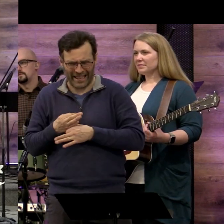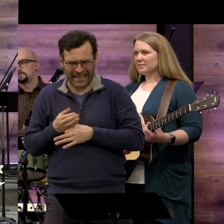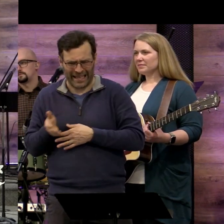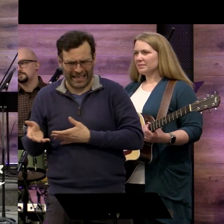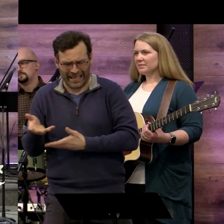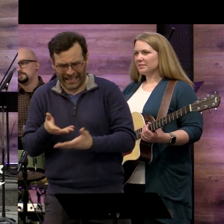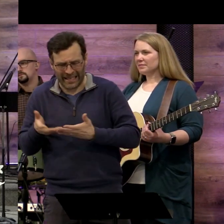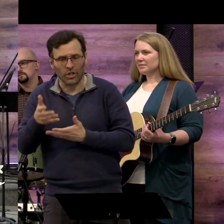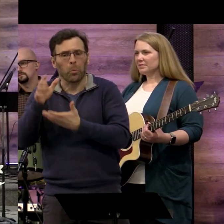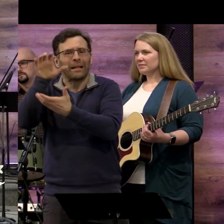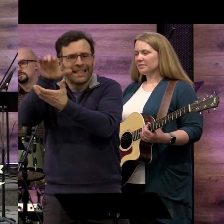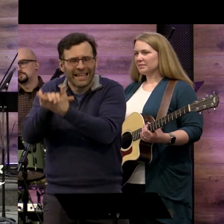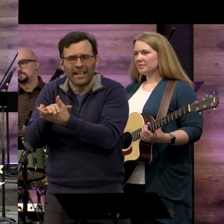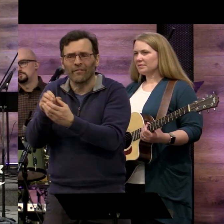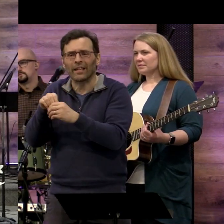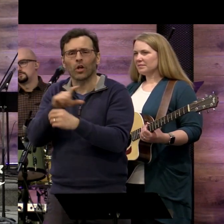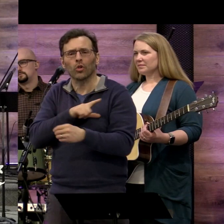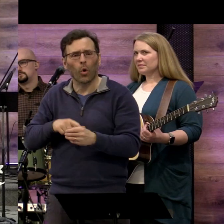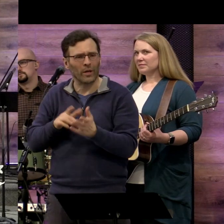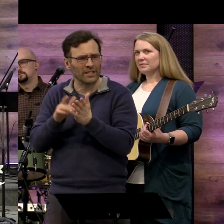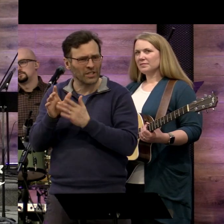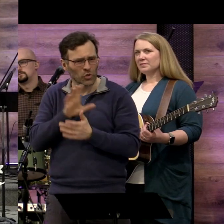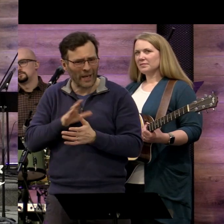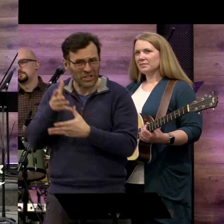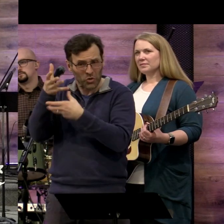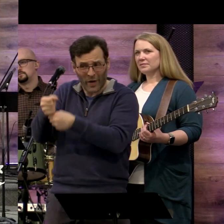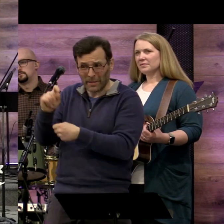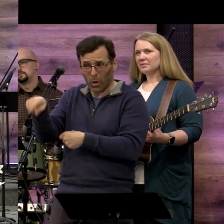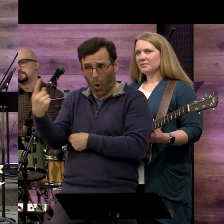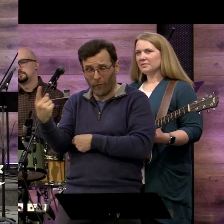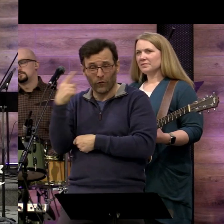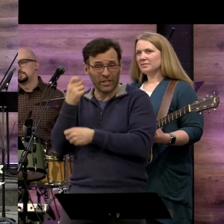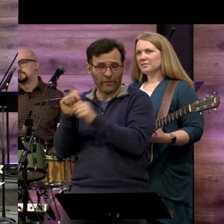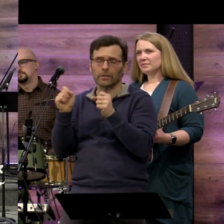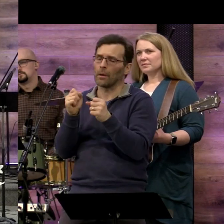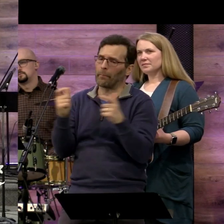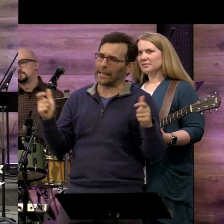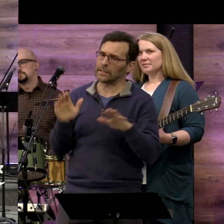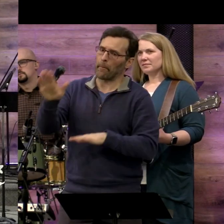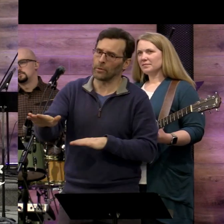and to believe in the Lord Jesus Christ and trust in Him alone for salvation.